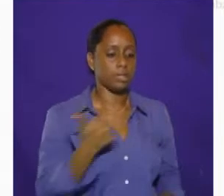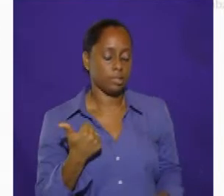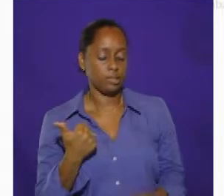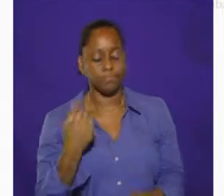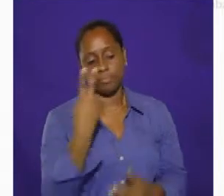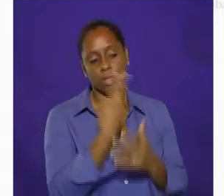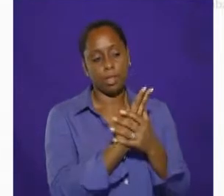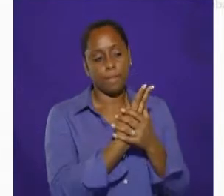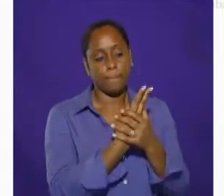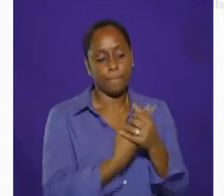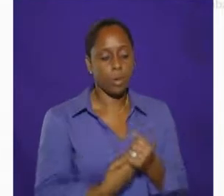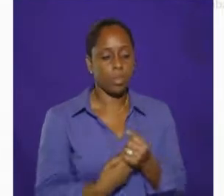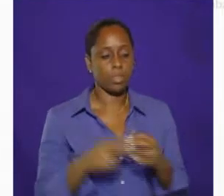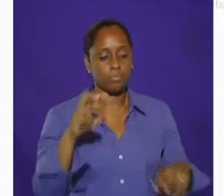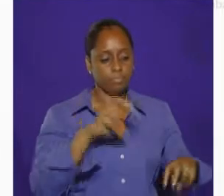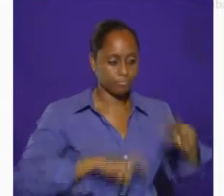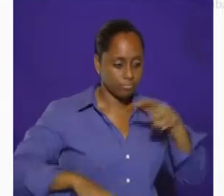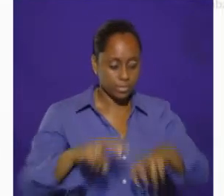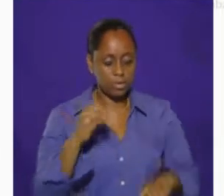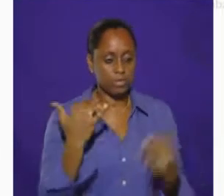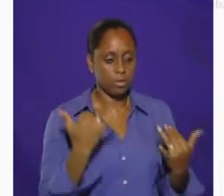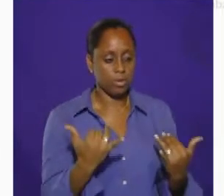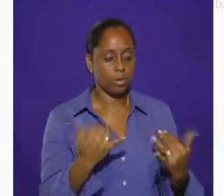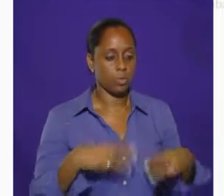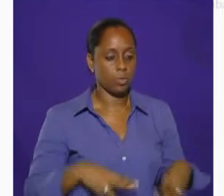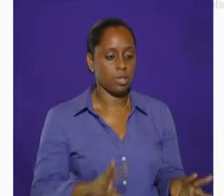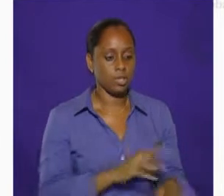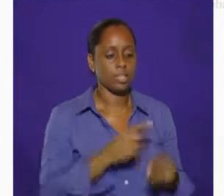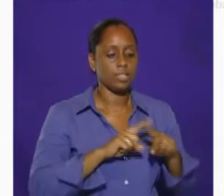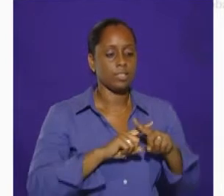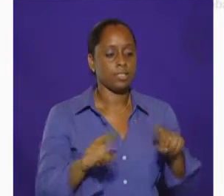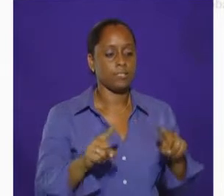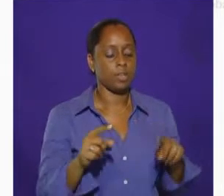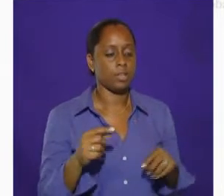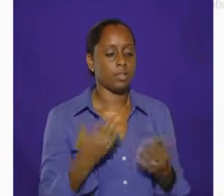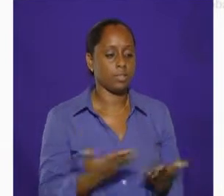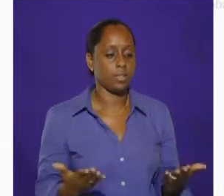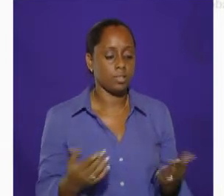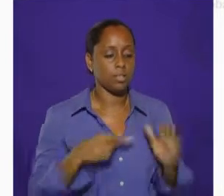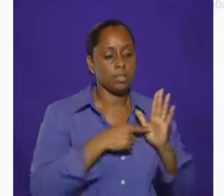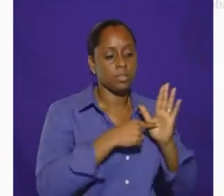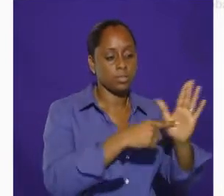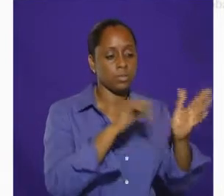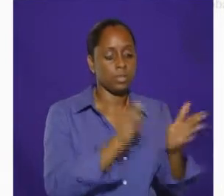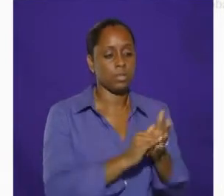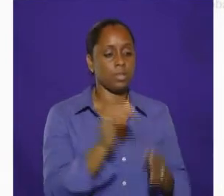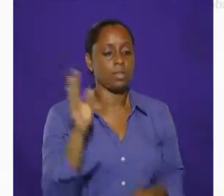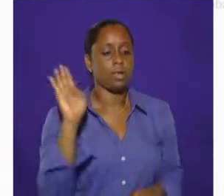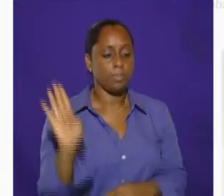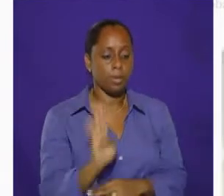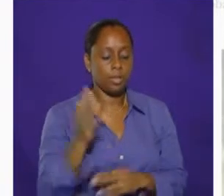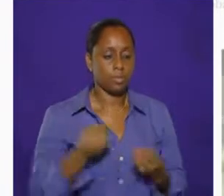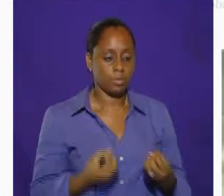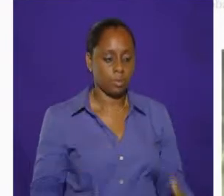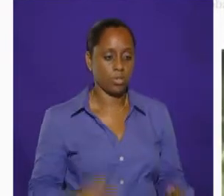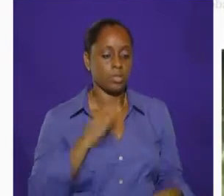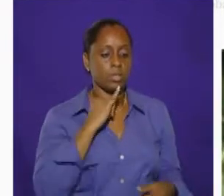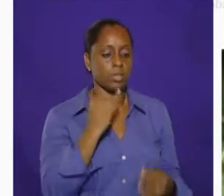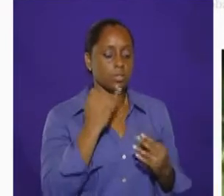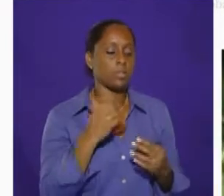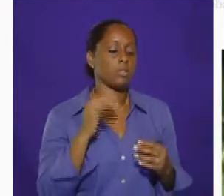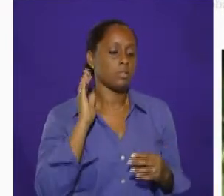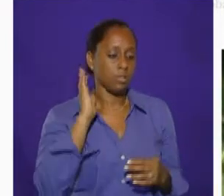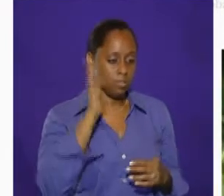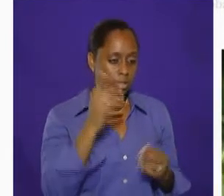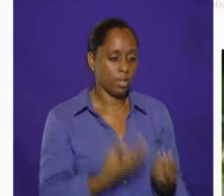analysis of current trends and different plausible scenarios indicate that biodiversity loss is likely to continue in